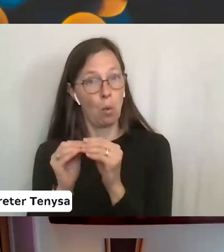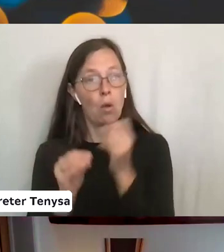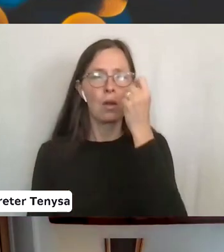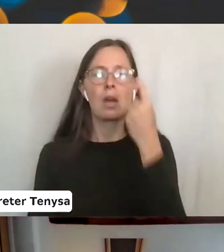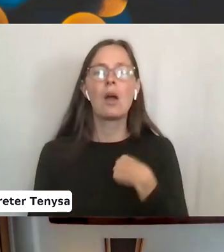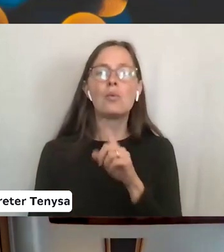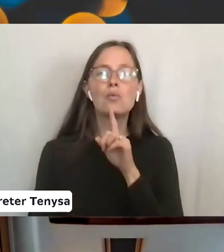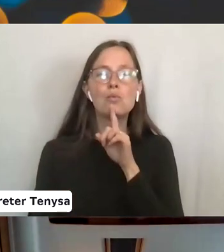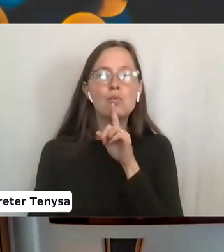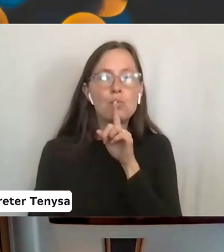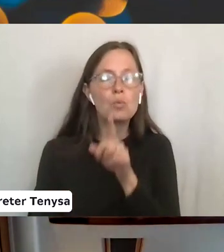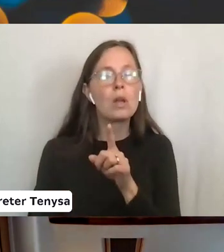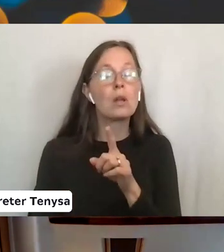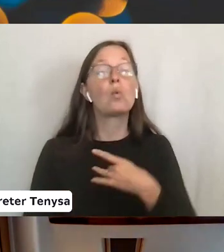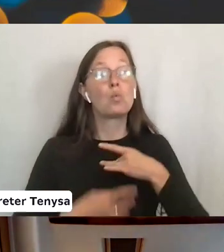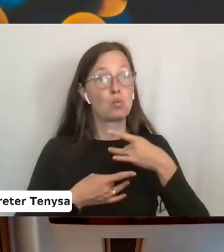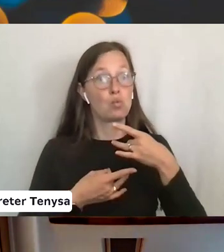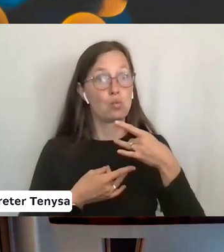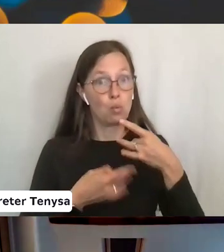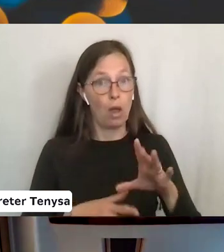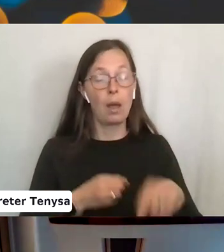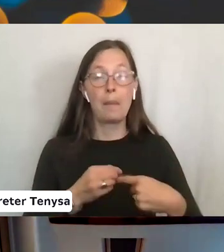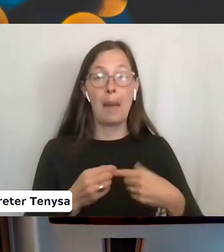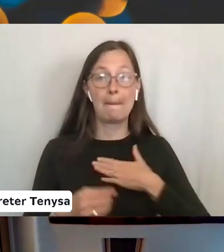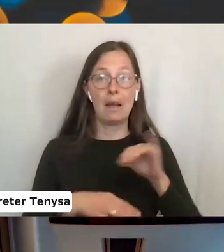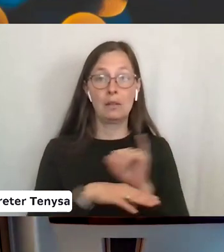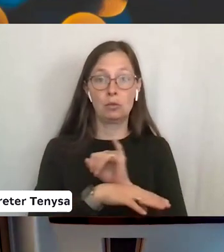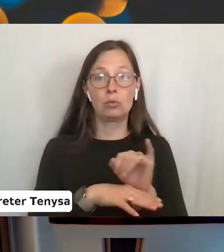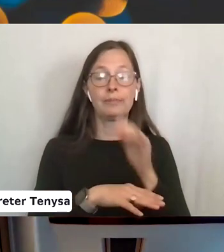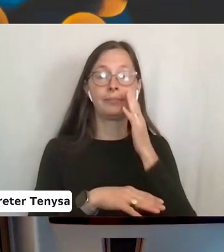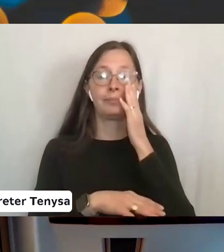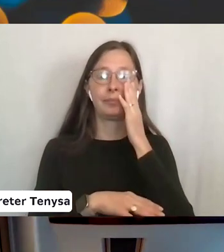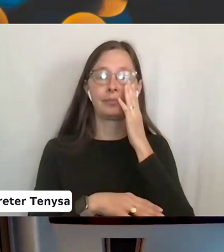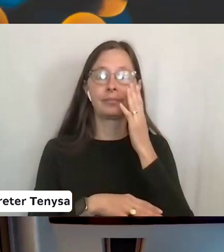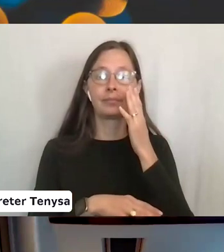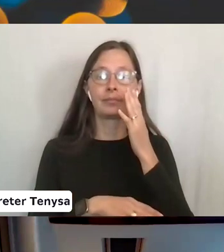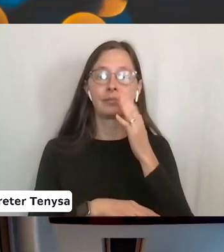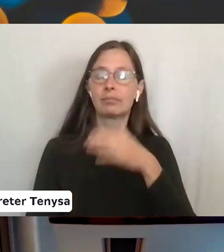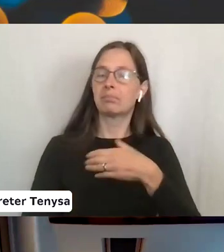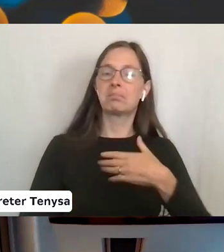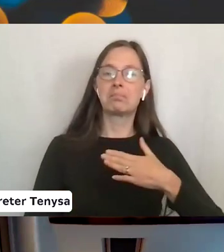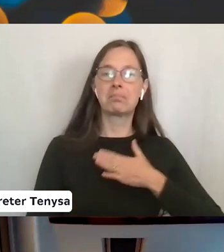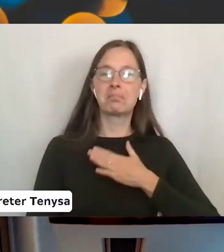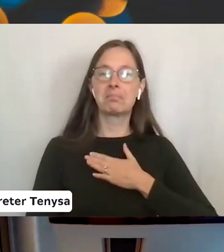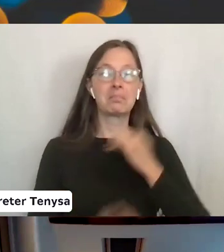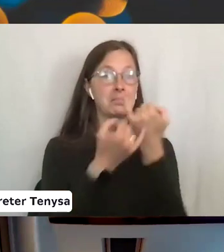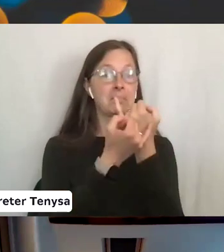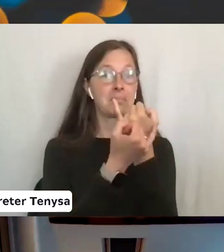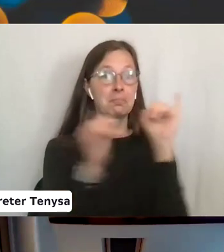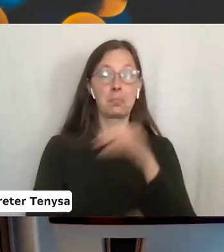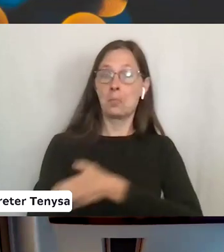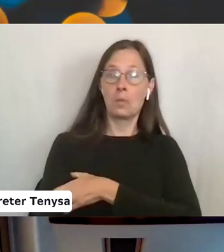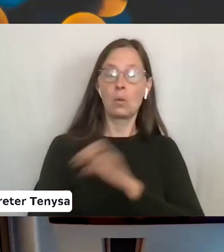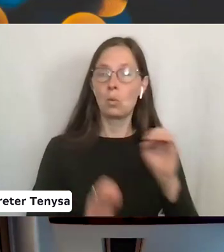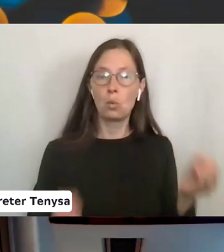thing I really strongly dislike about my industry is the lack of autonomy. That most